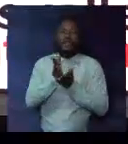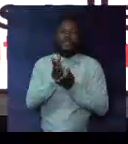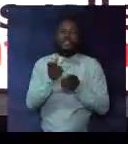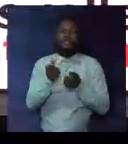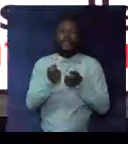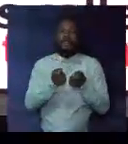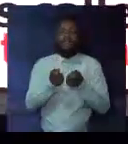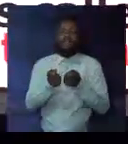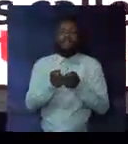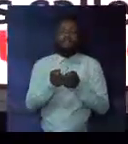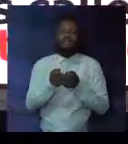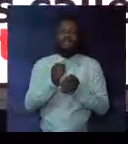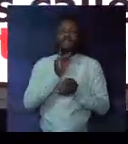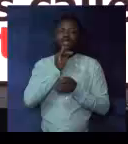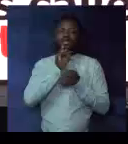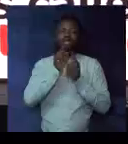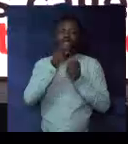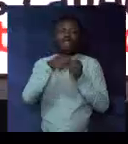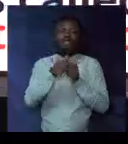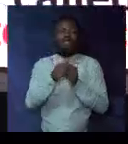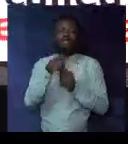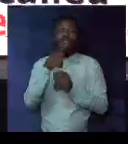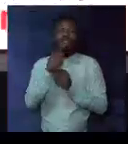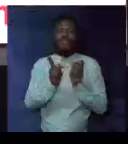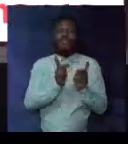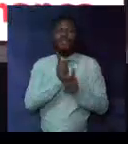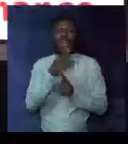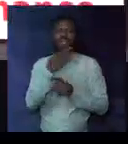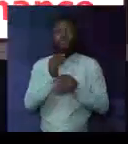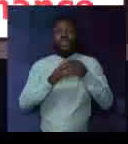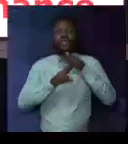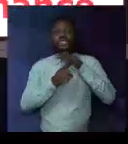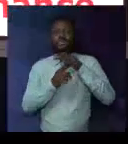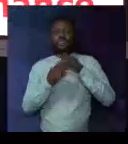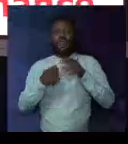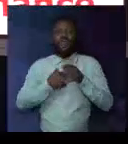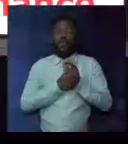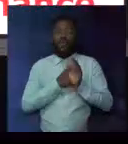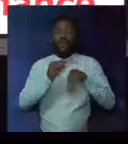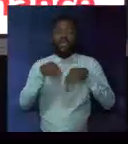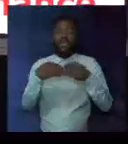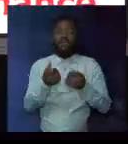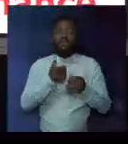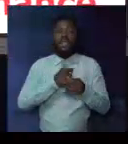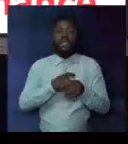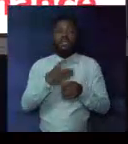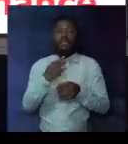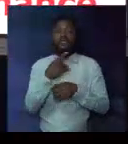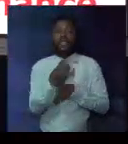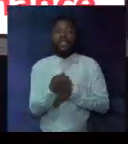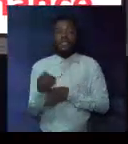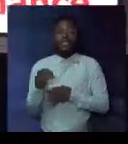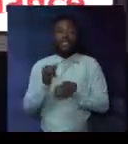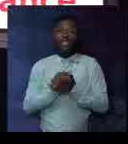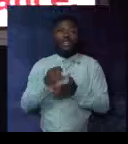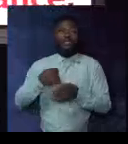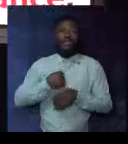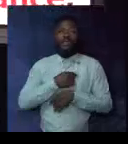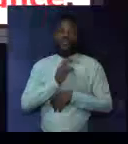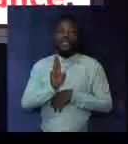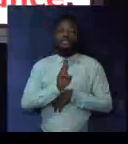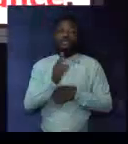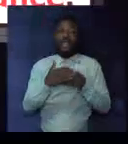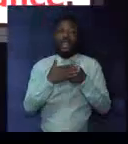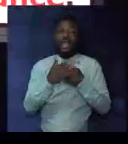corrective maintenance. It's talking about the kind of repair we give to any of the equipment we are